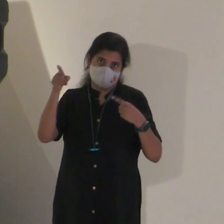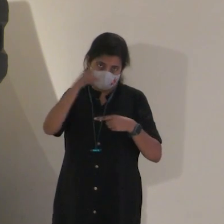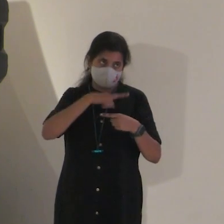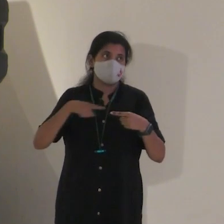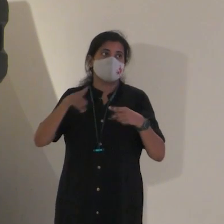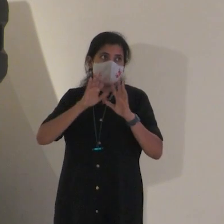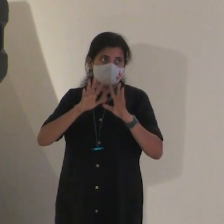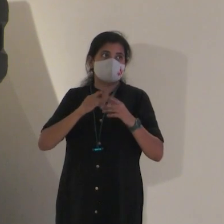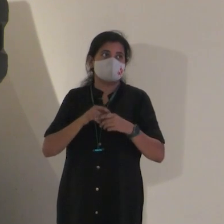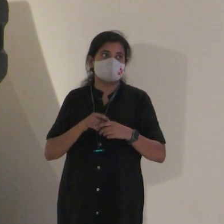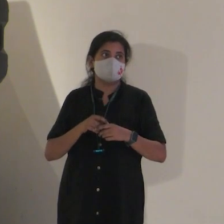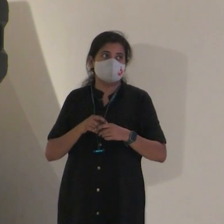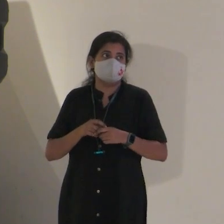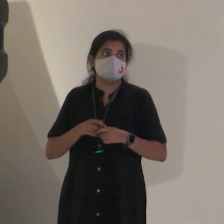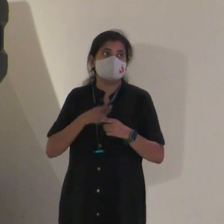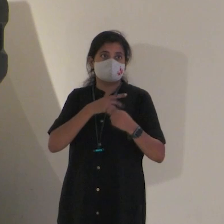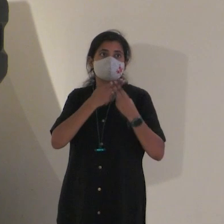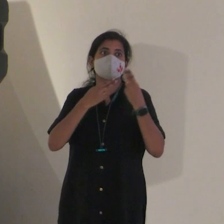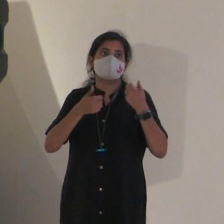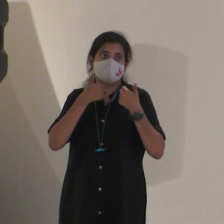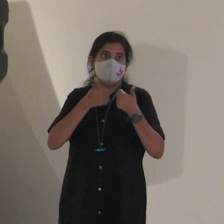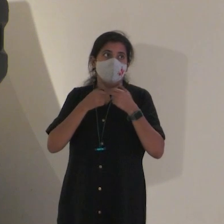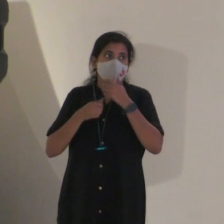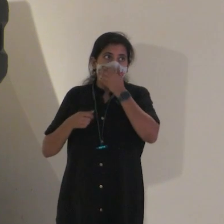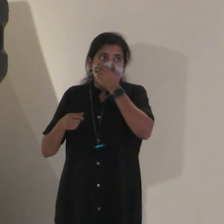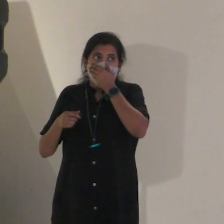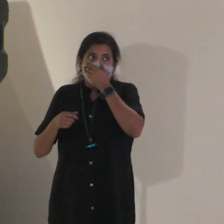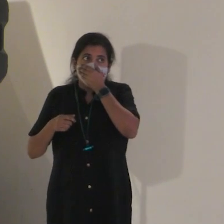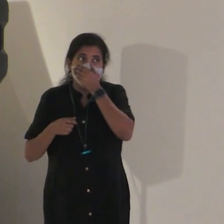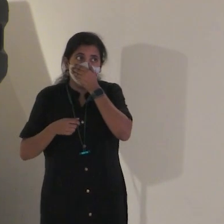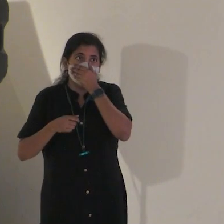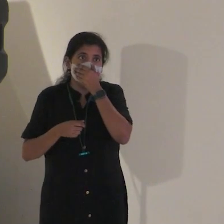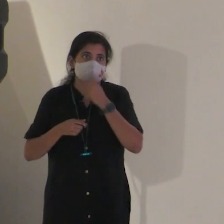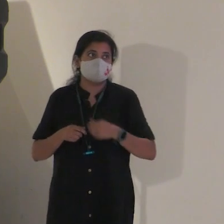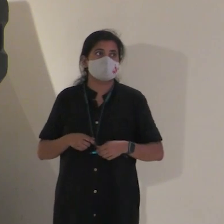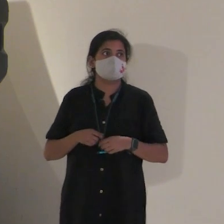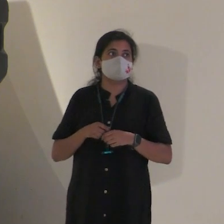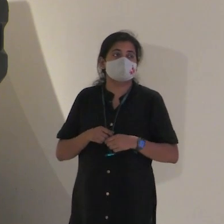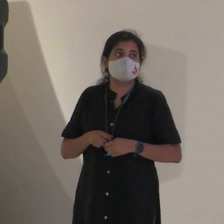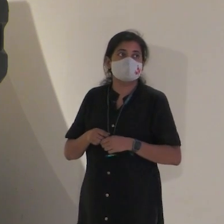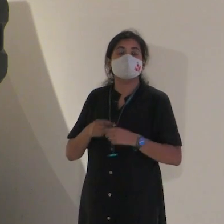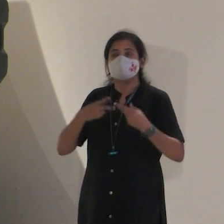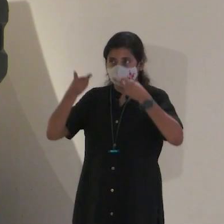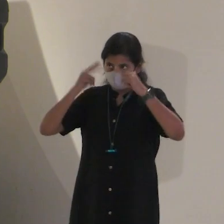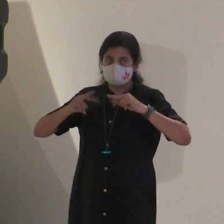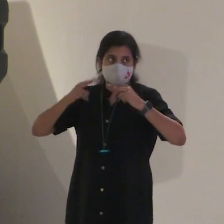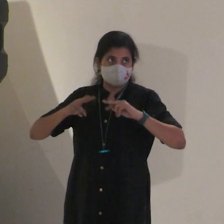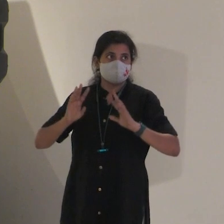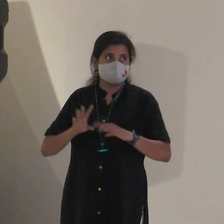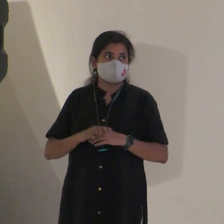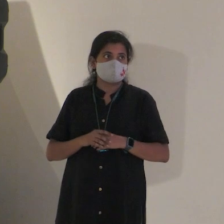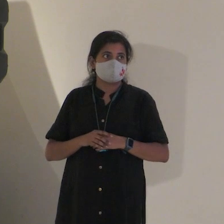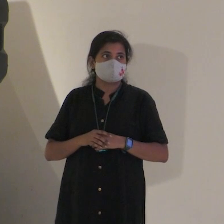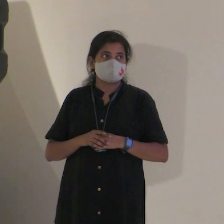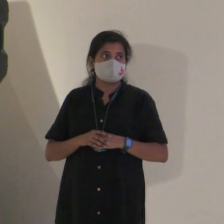scientist actually speaks to his child bride. It's in English. It's in English. It's been translated. No. It's